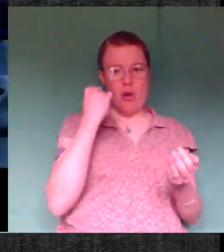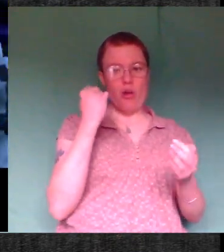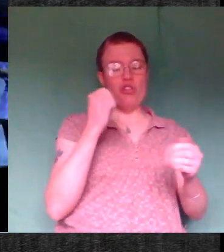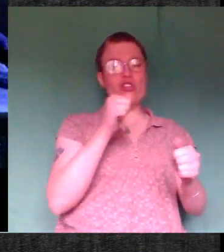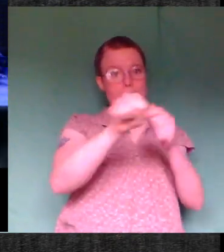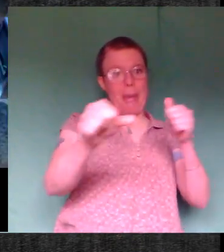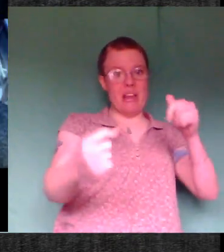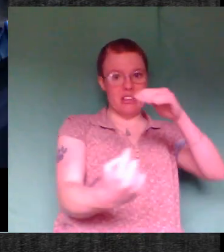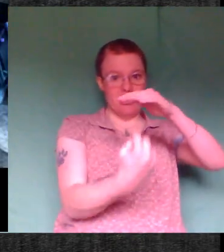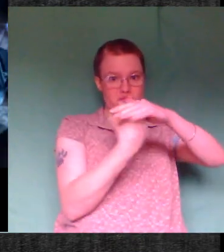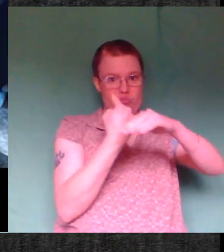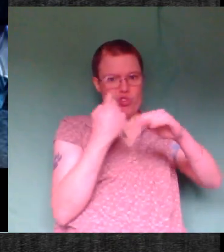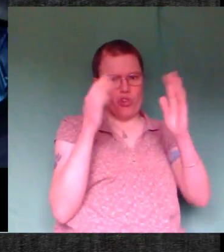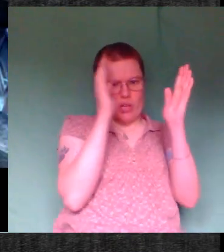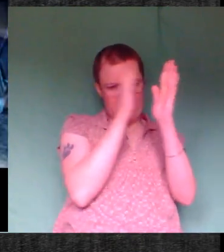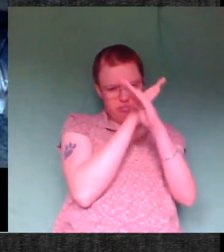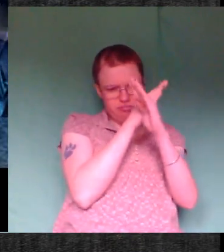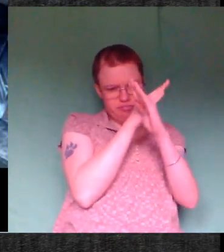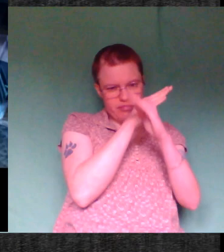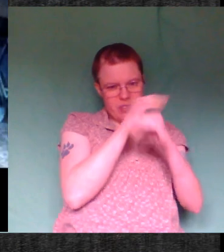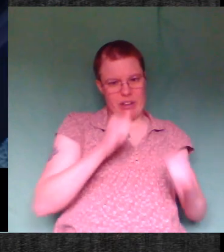unnoticed.